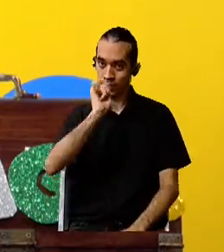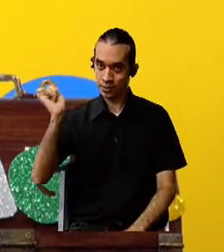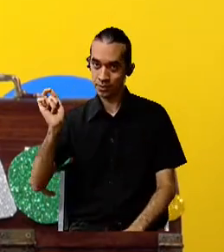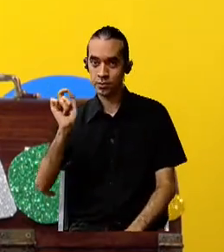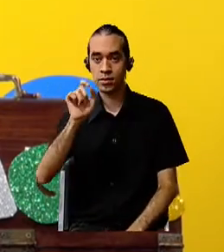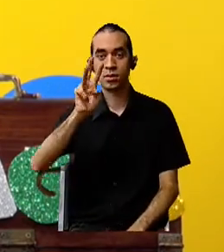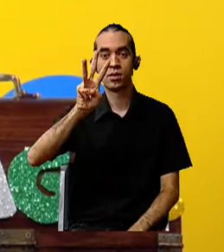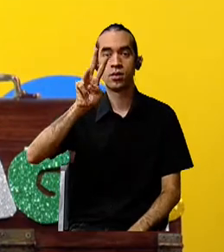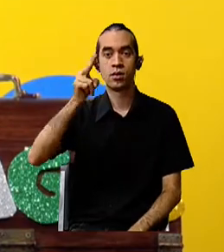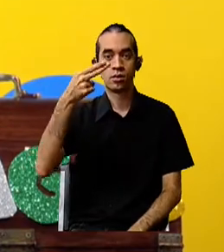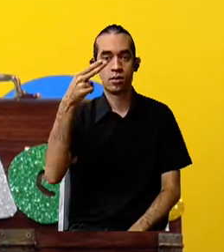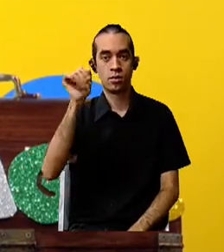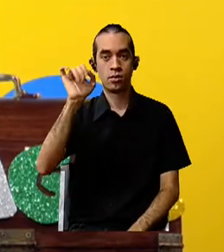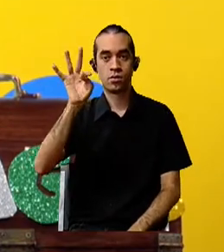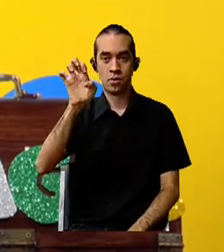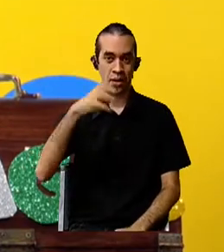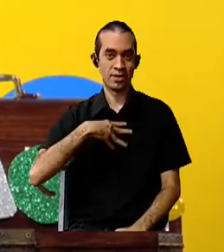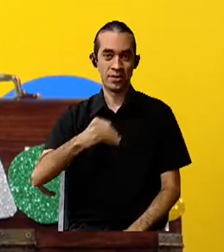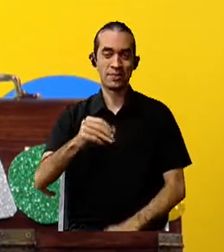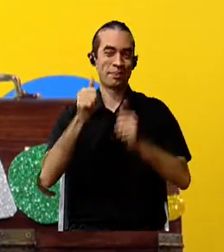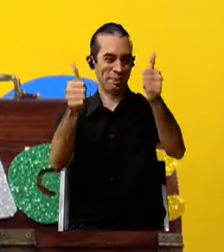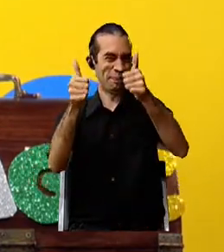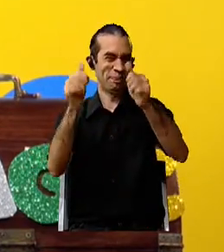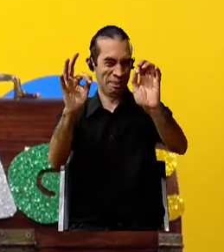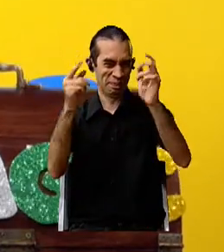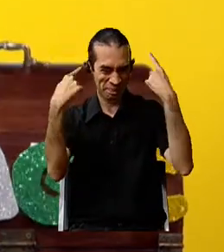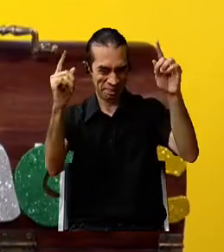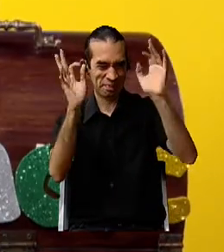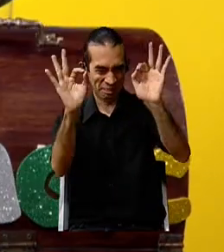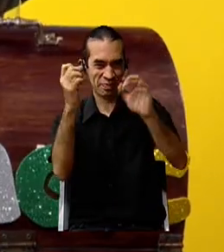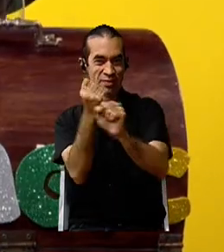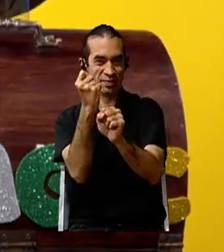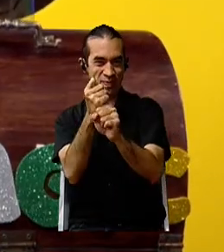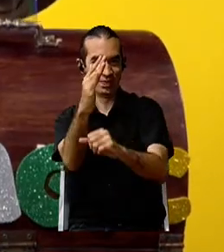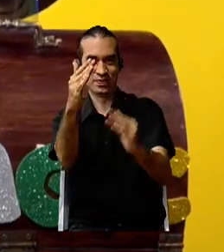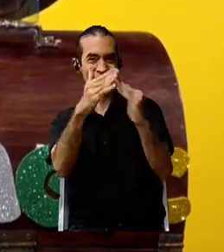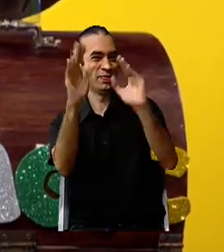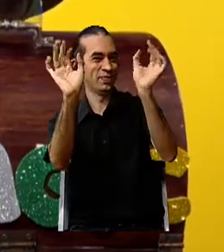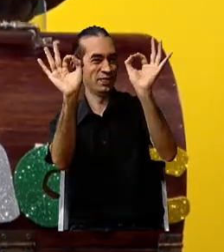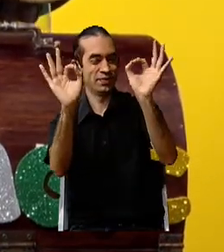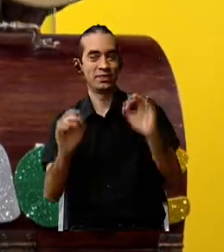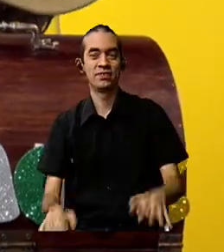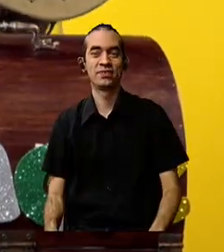is white. Nice job, you at home. Okay.